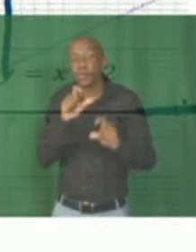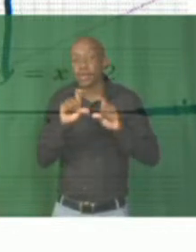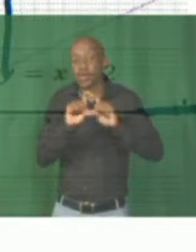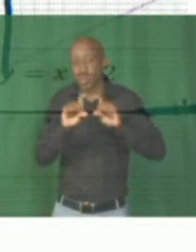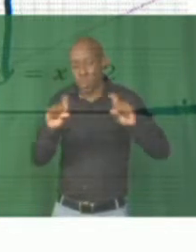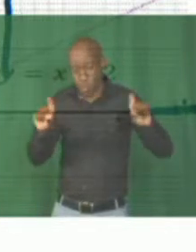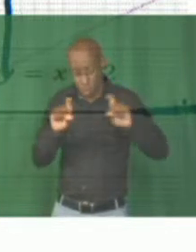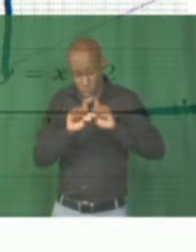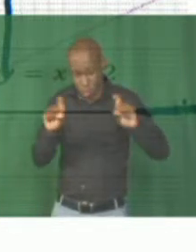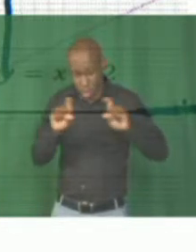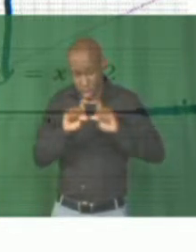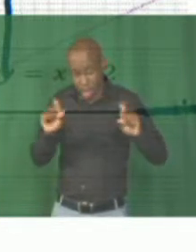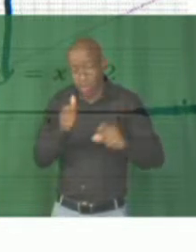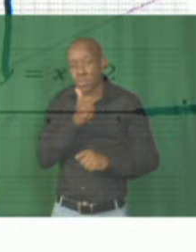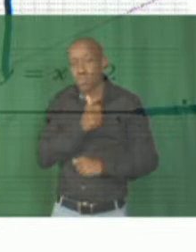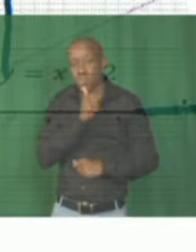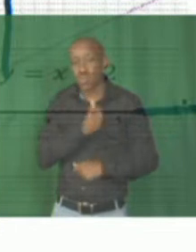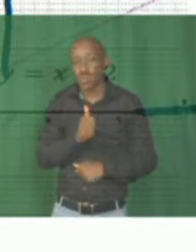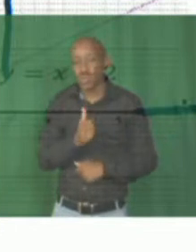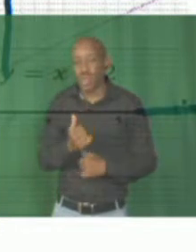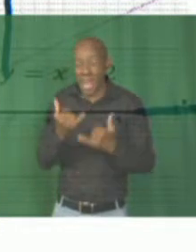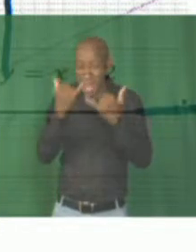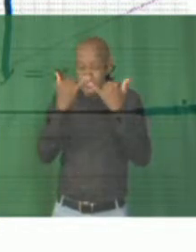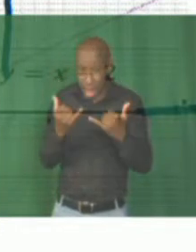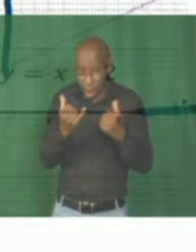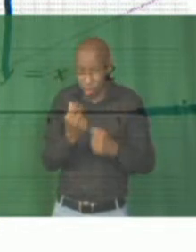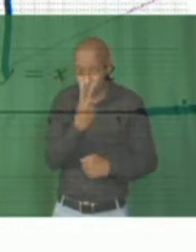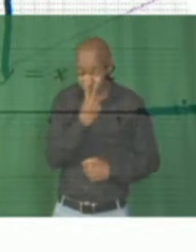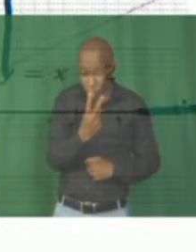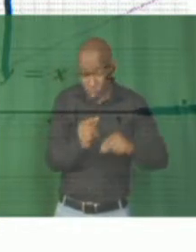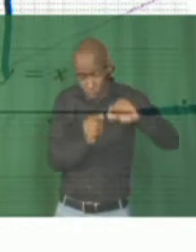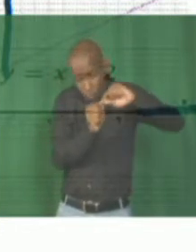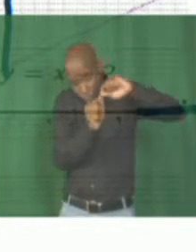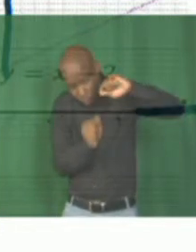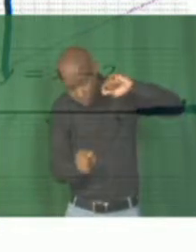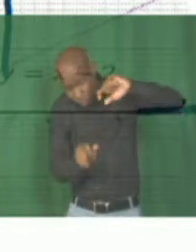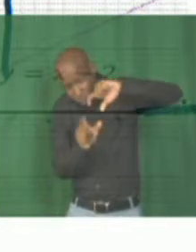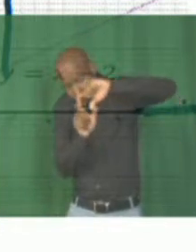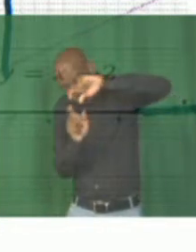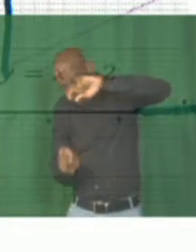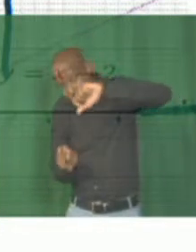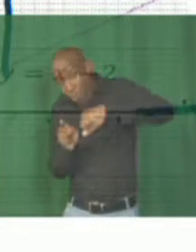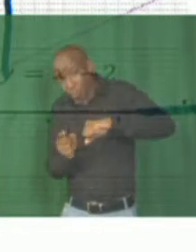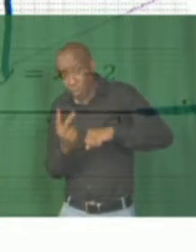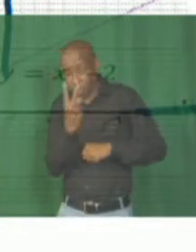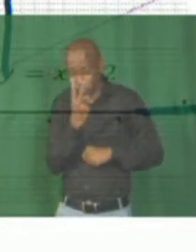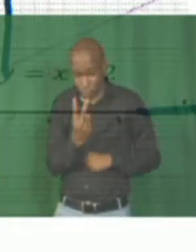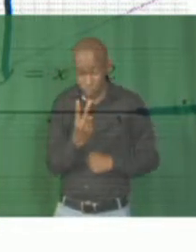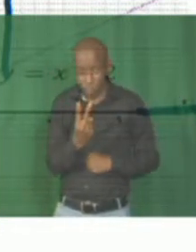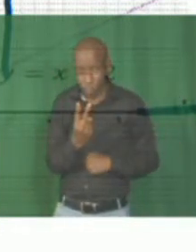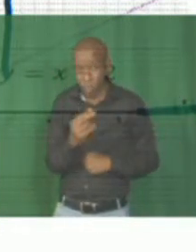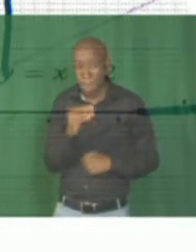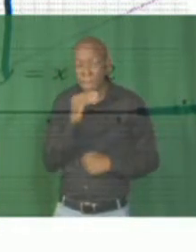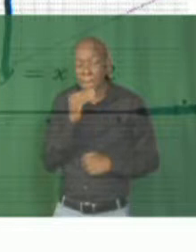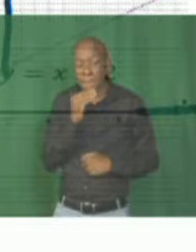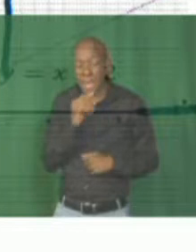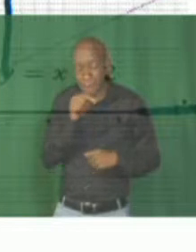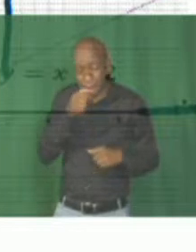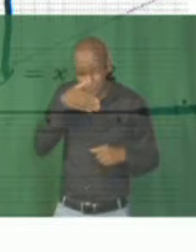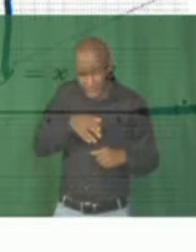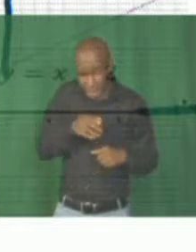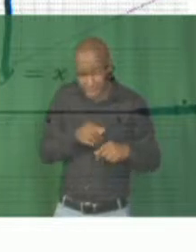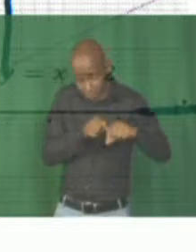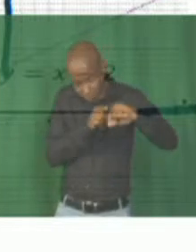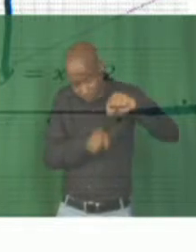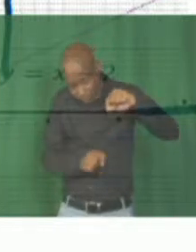to draw that horizontal. It means that the two lines that you are going to draw from the graph where the two graphs intersect to the x-axis